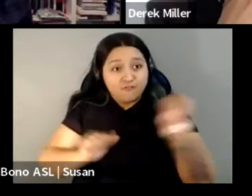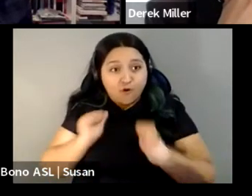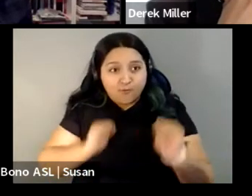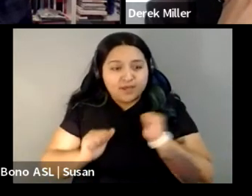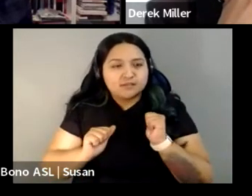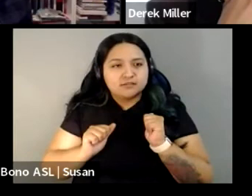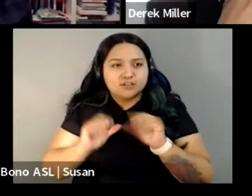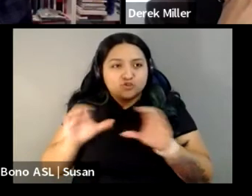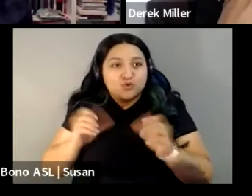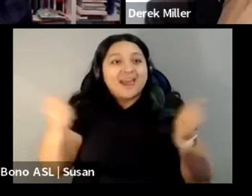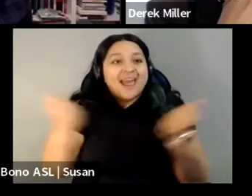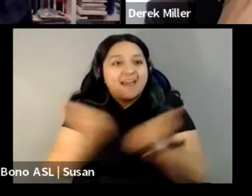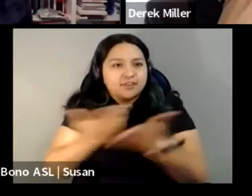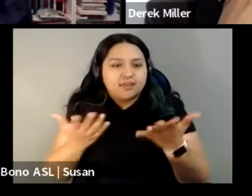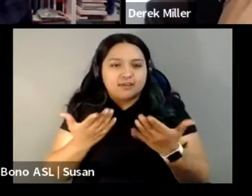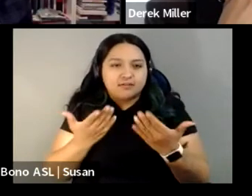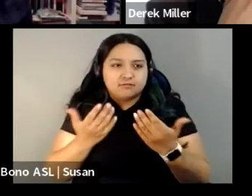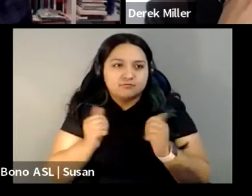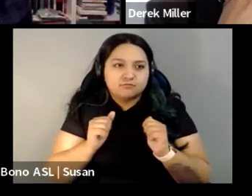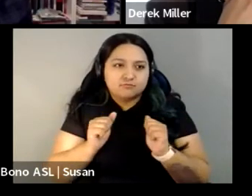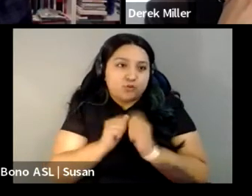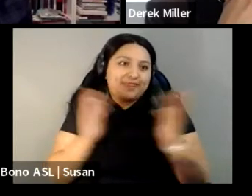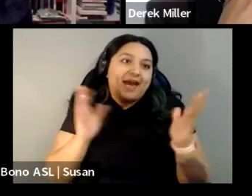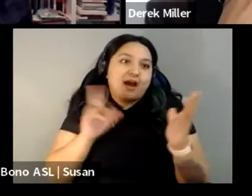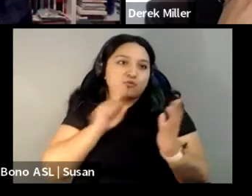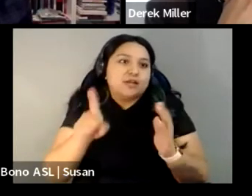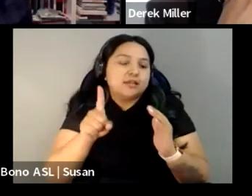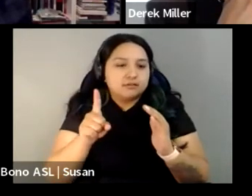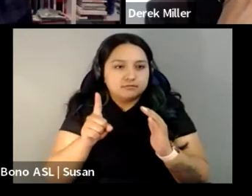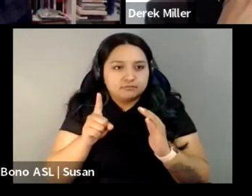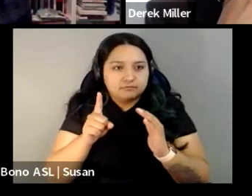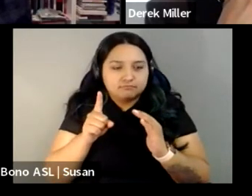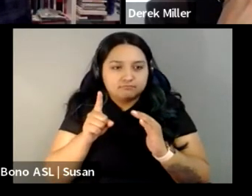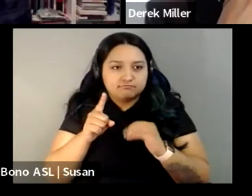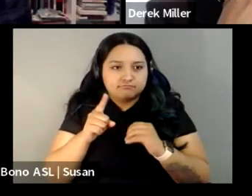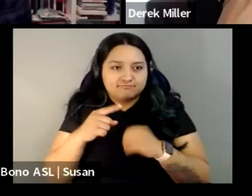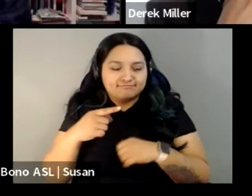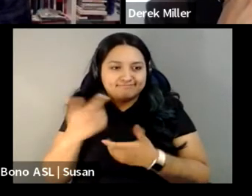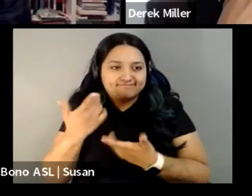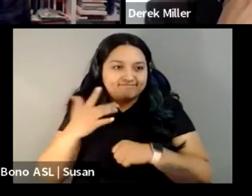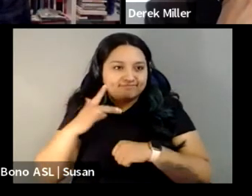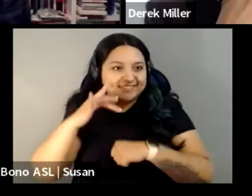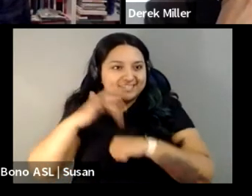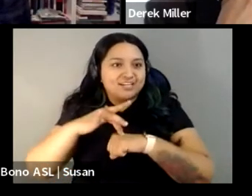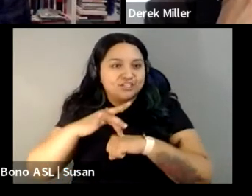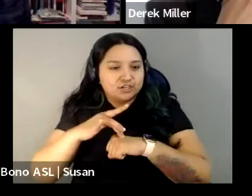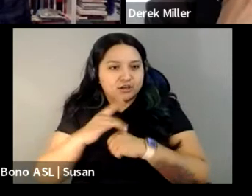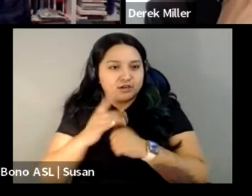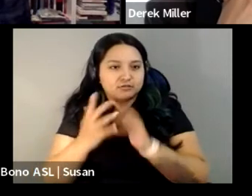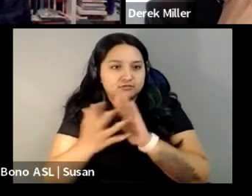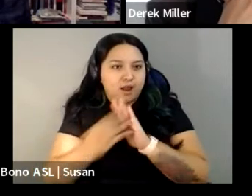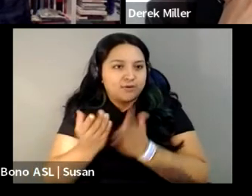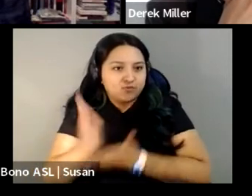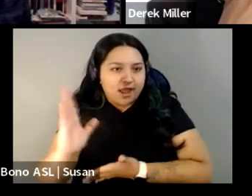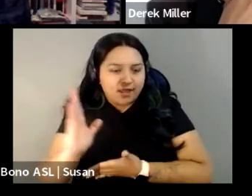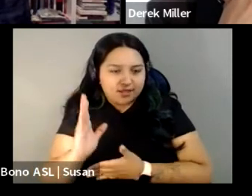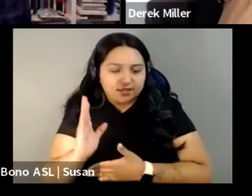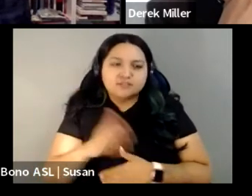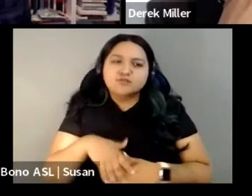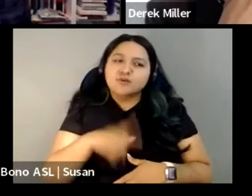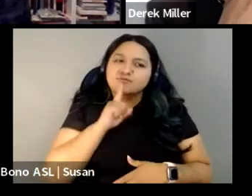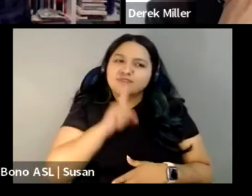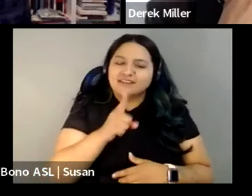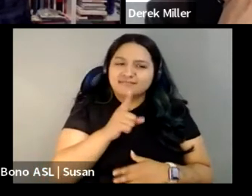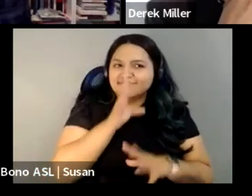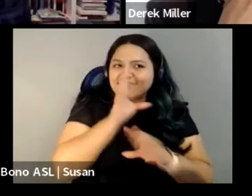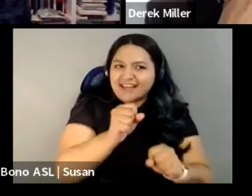breaching copyright. I know Jarek, you've also written about memory doctrine. I just think it's fascinating. And I'm thinking scholars who study